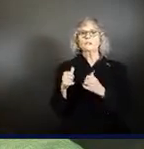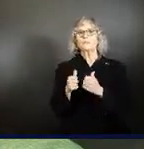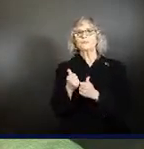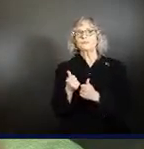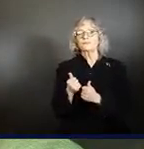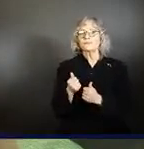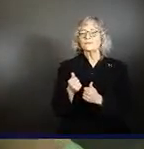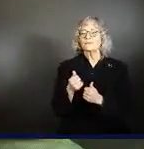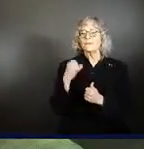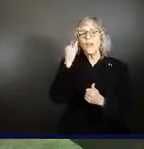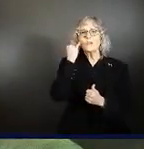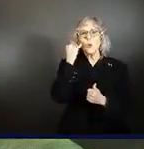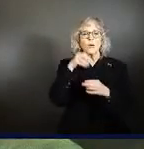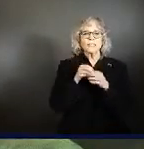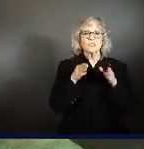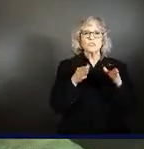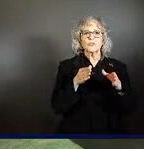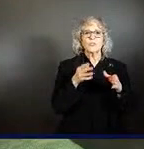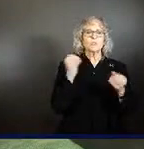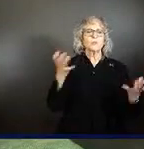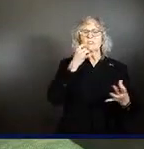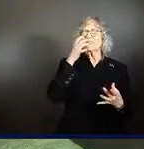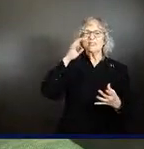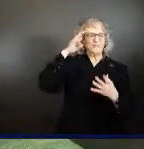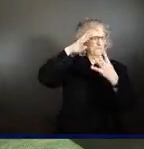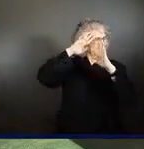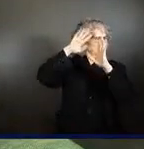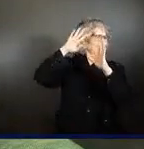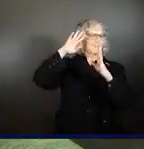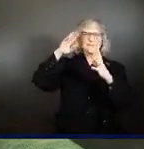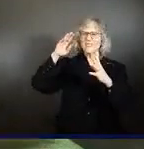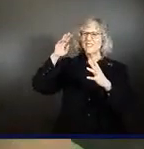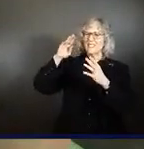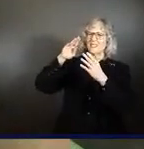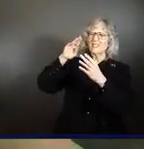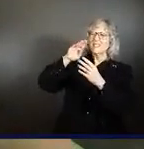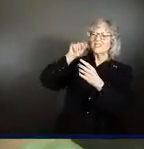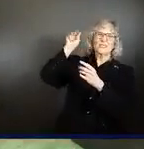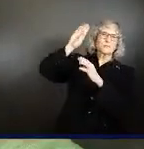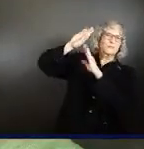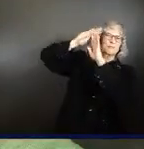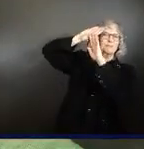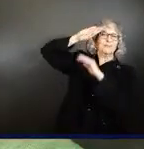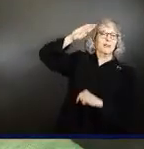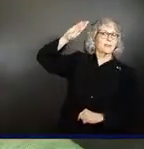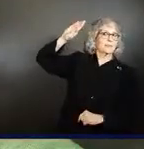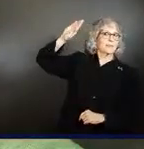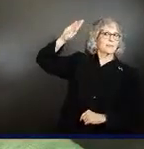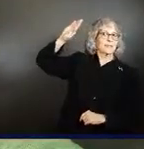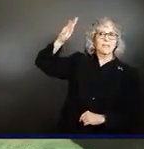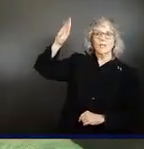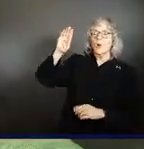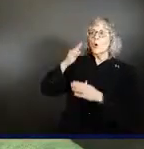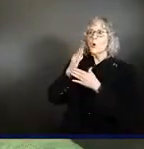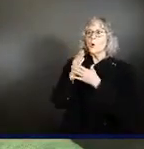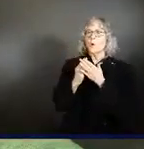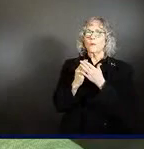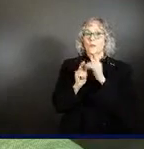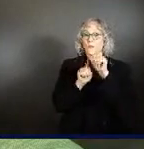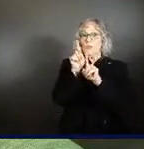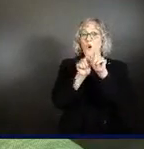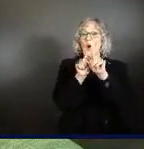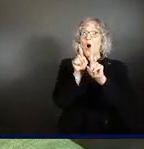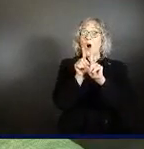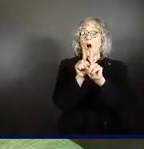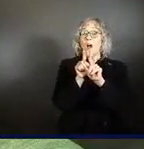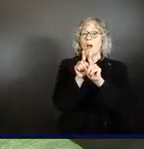when you're in the street and there's too much light and you put your fingers on top so you don't get, too much light on top. Mm-hmm. That's exactly what we're doing with the star